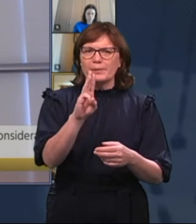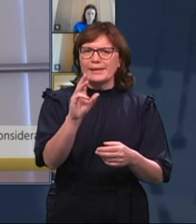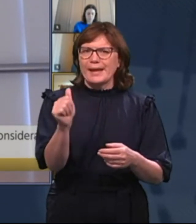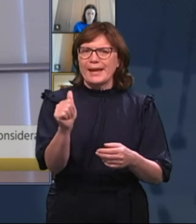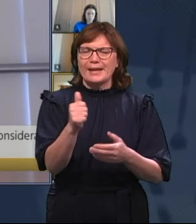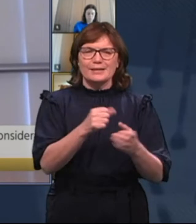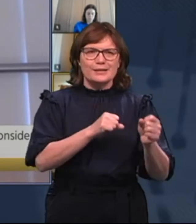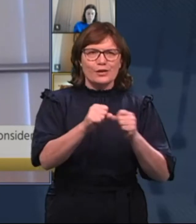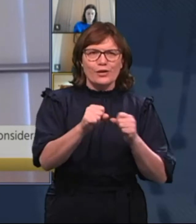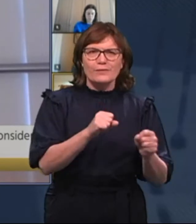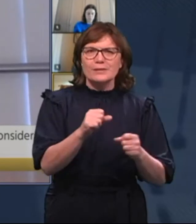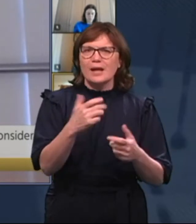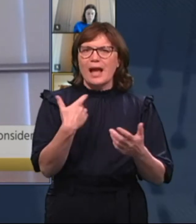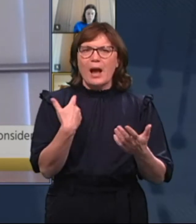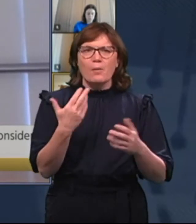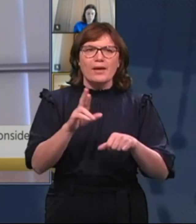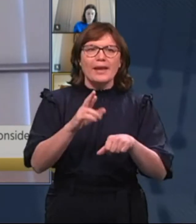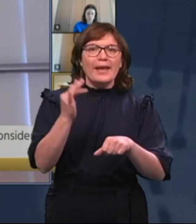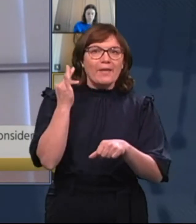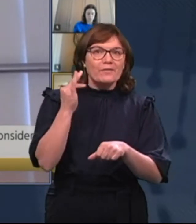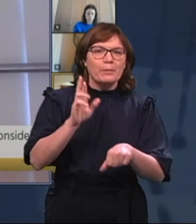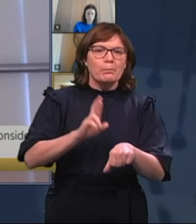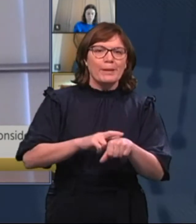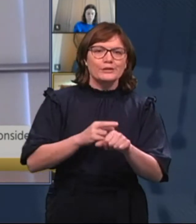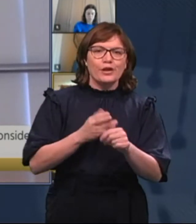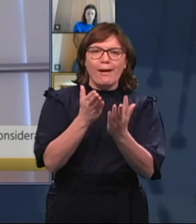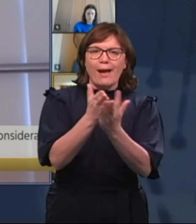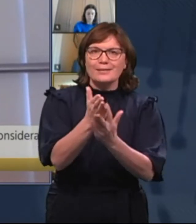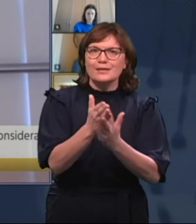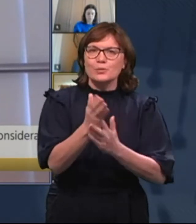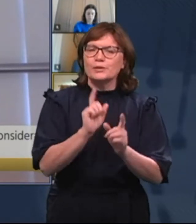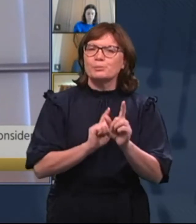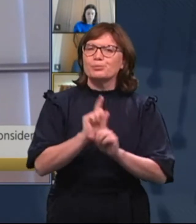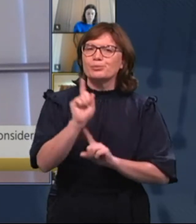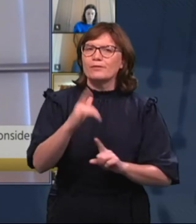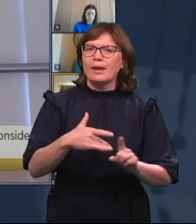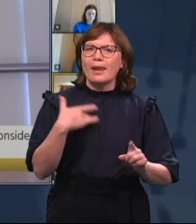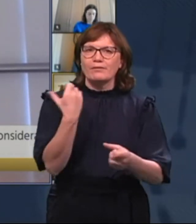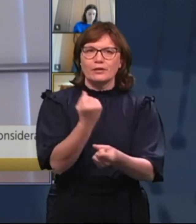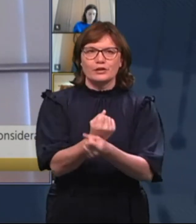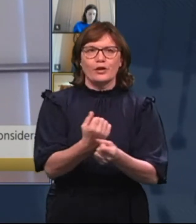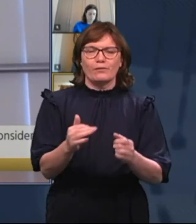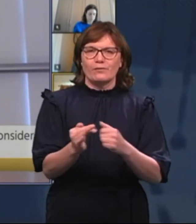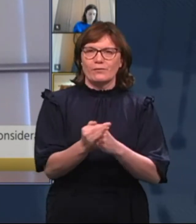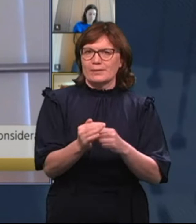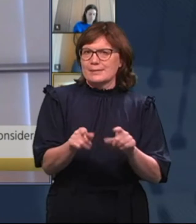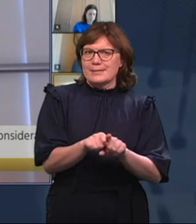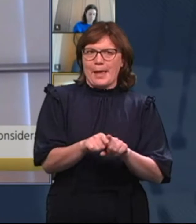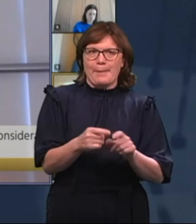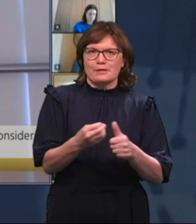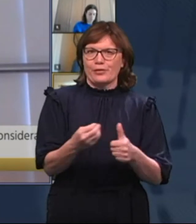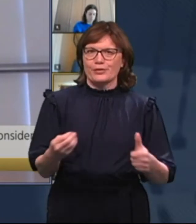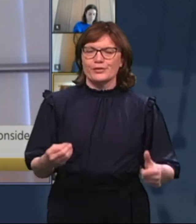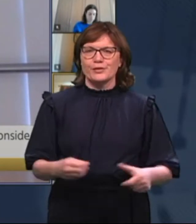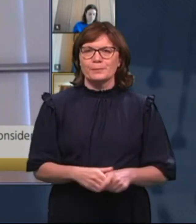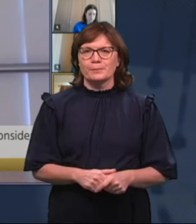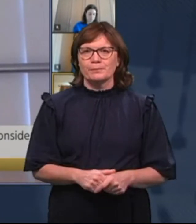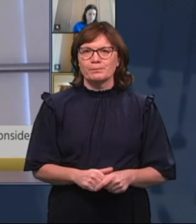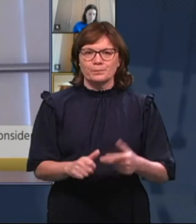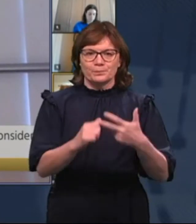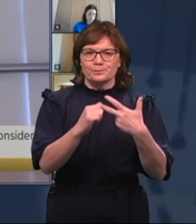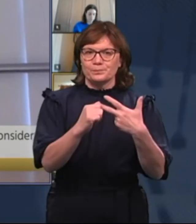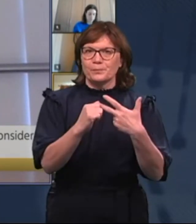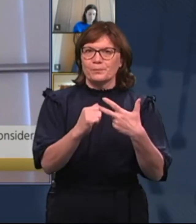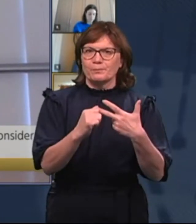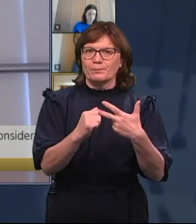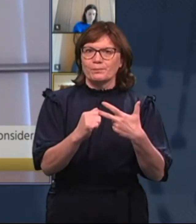services and how increased access could improve the life of your son so he can enjoy life like everyone else? And then thirdly, you describe